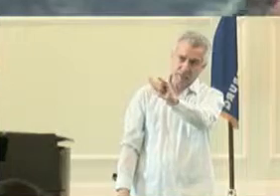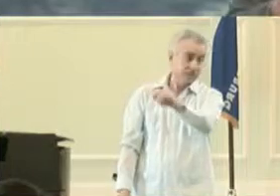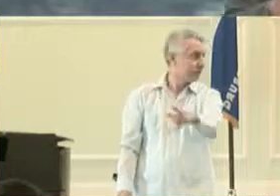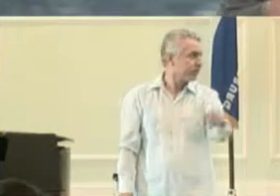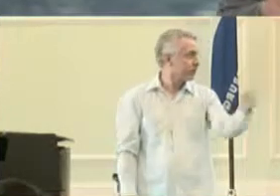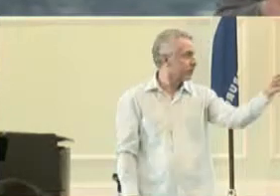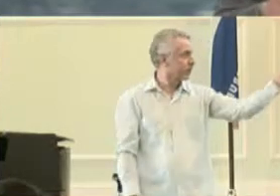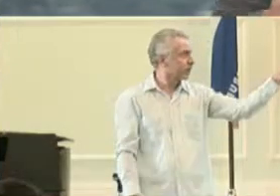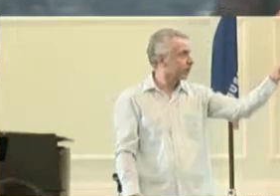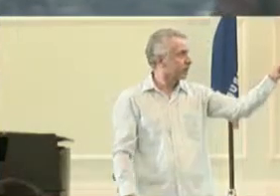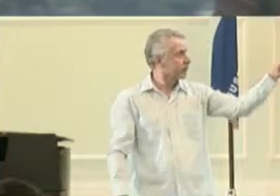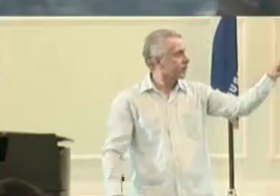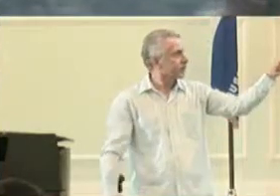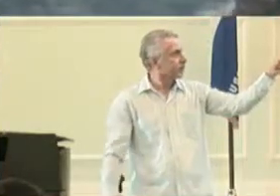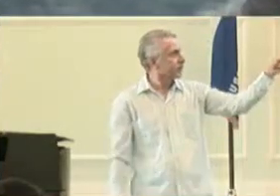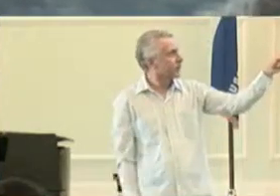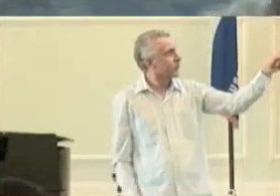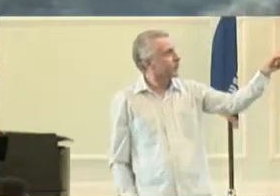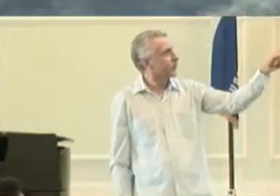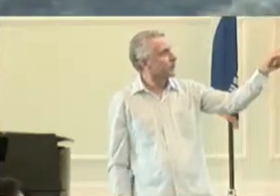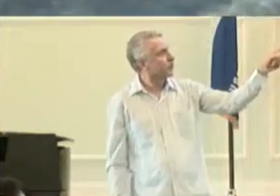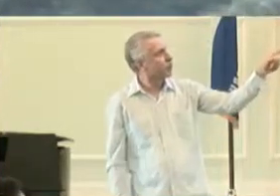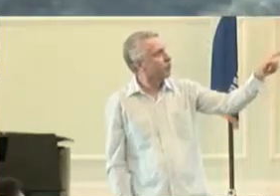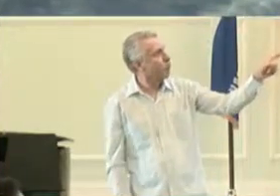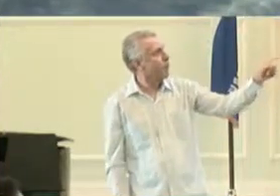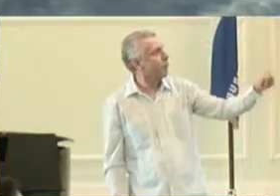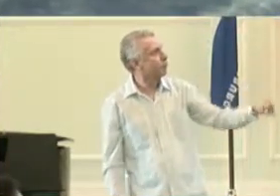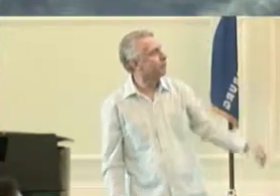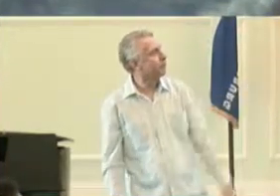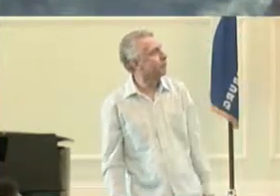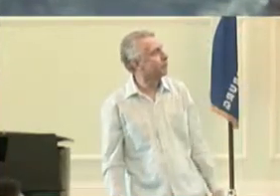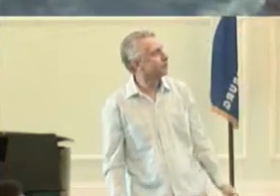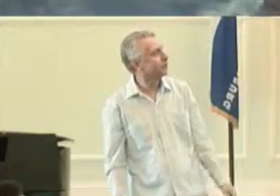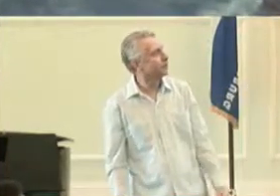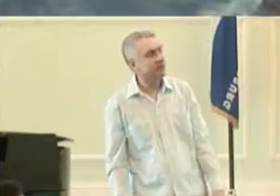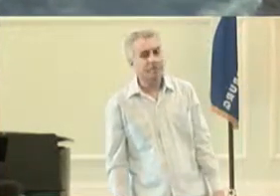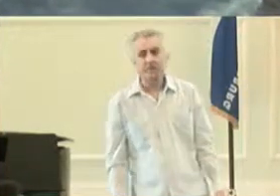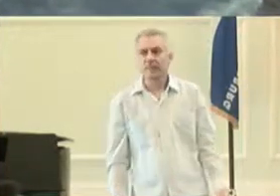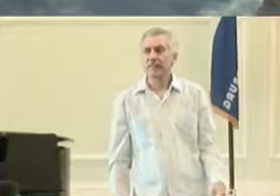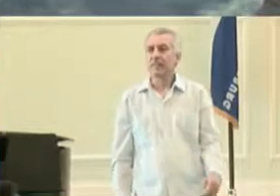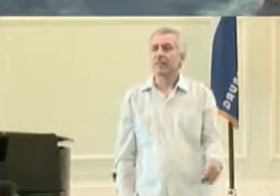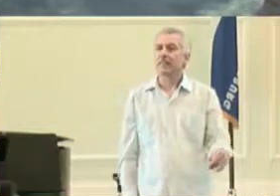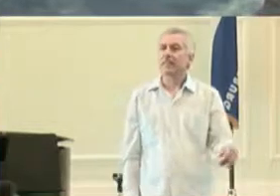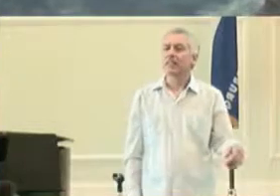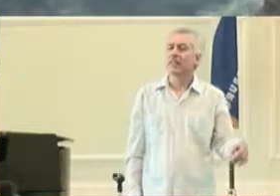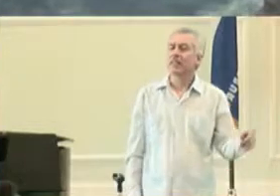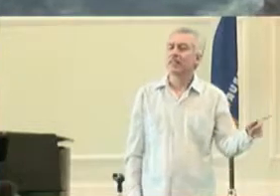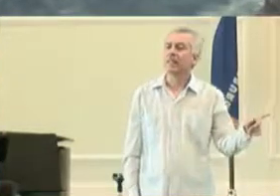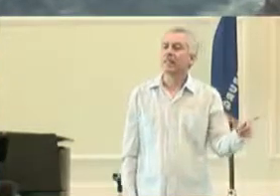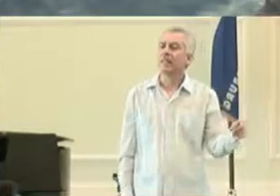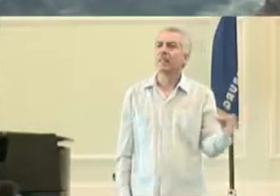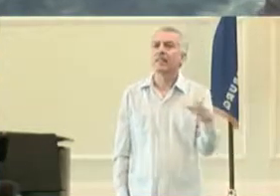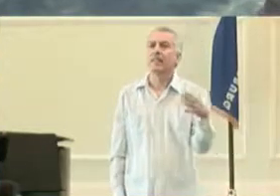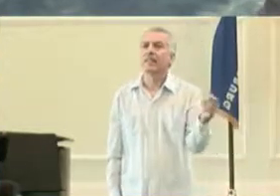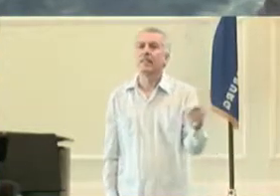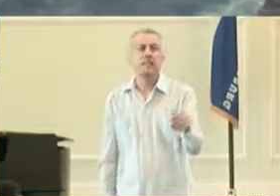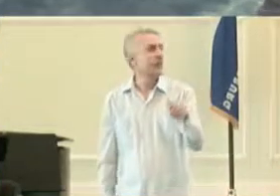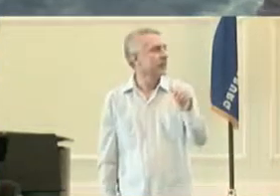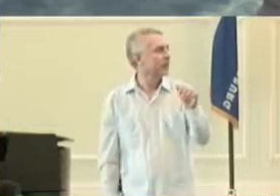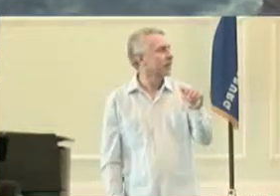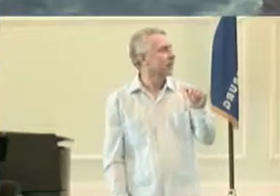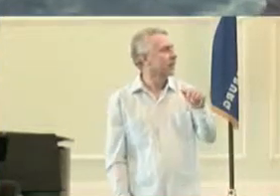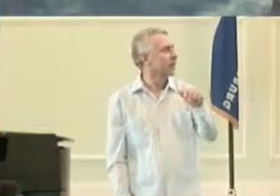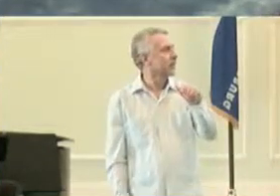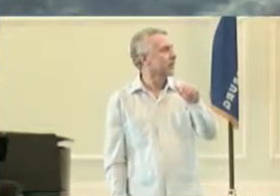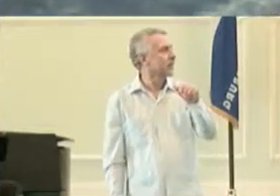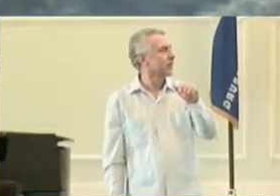I found this to be interesting. There are two peninsulas, the Sinai Peninsula and also the Arabian Peninsula.